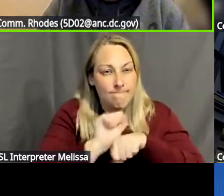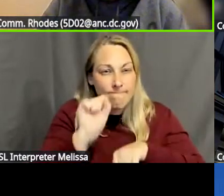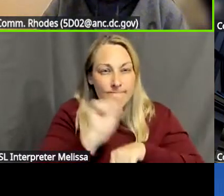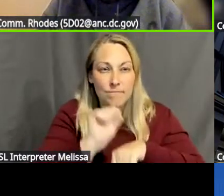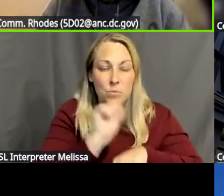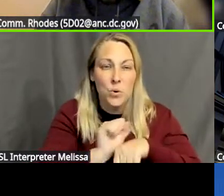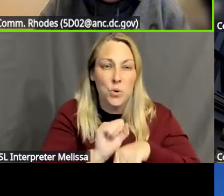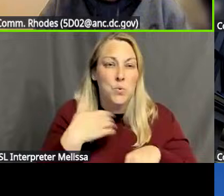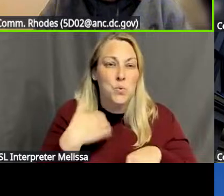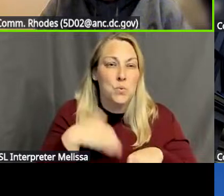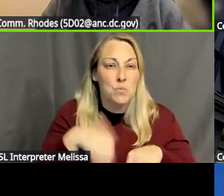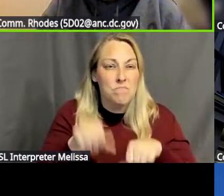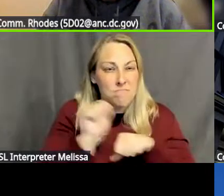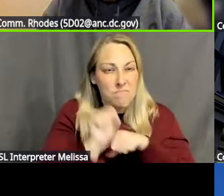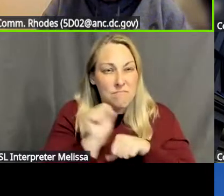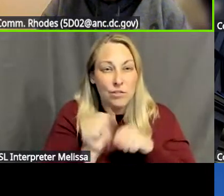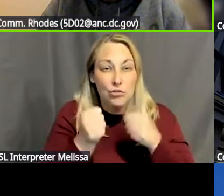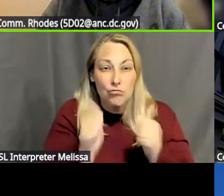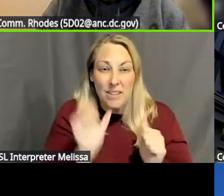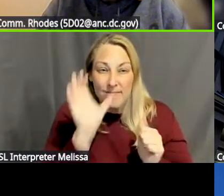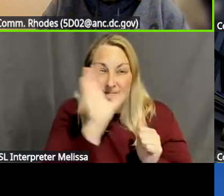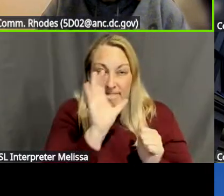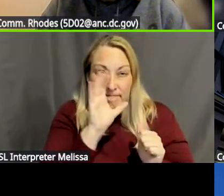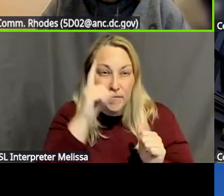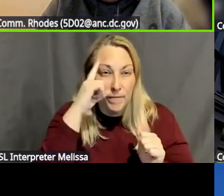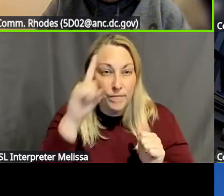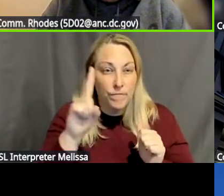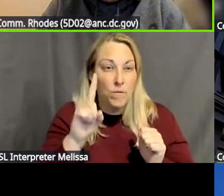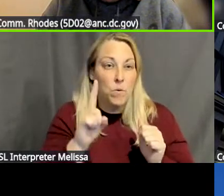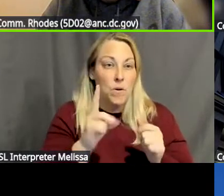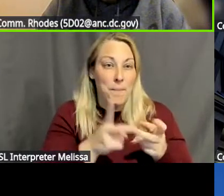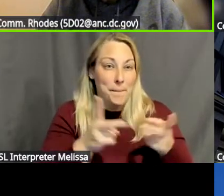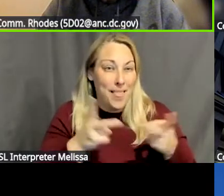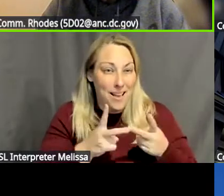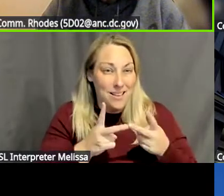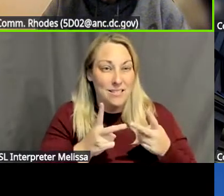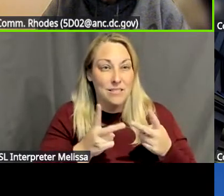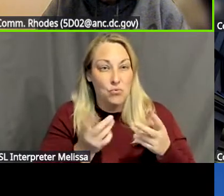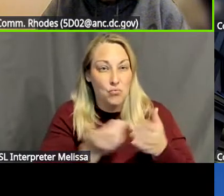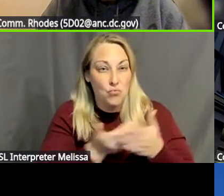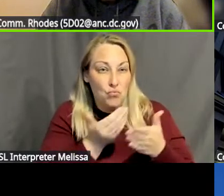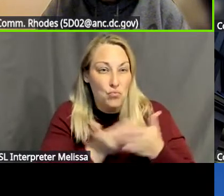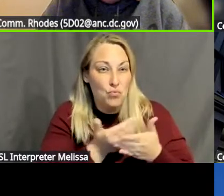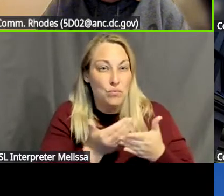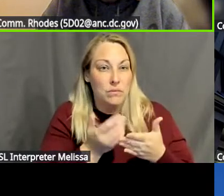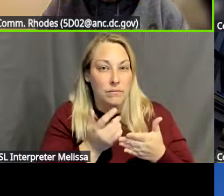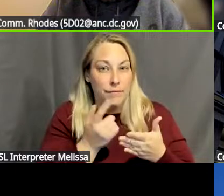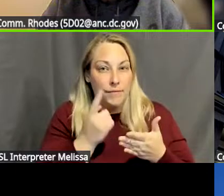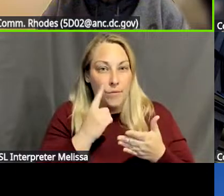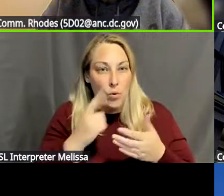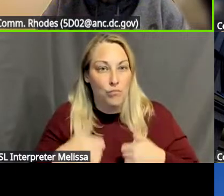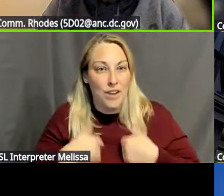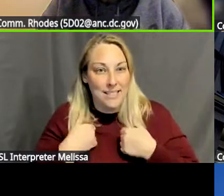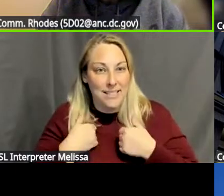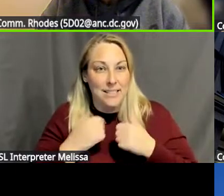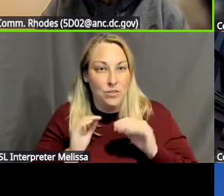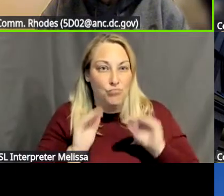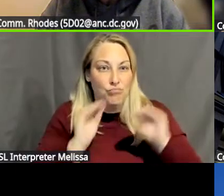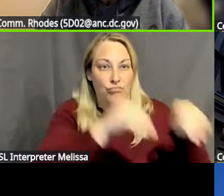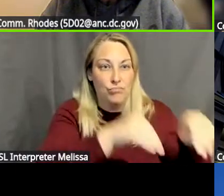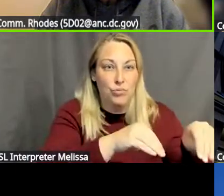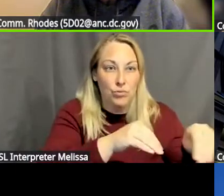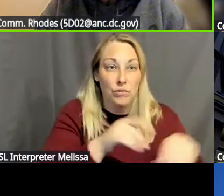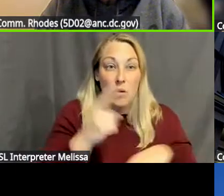tirelessly to find them of somewhere else to live. One of the residents have been living in